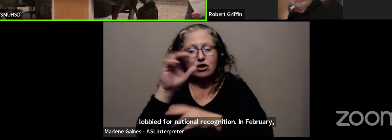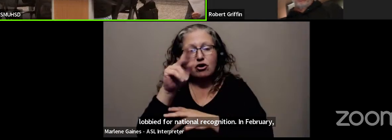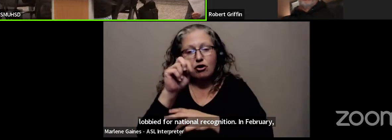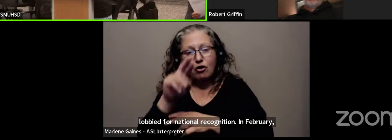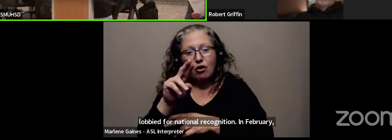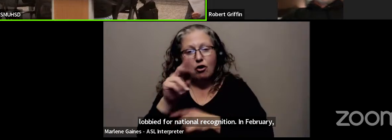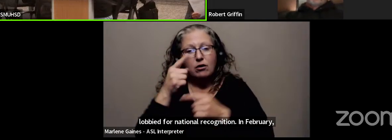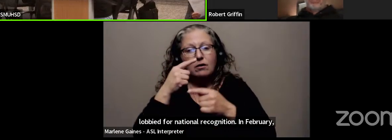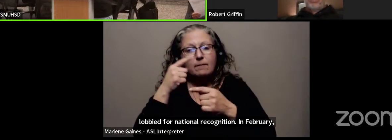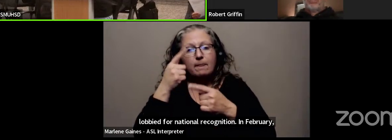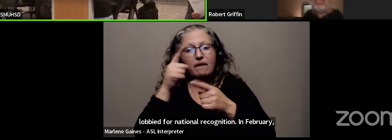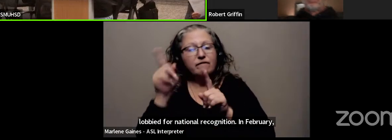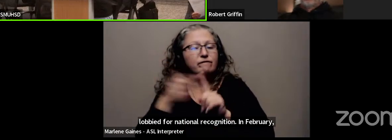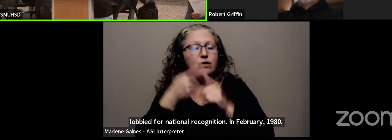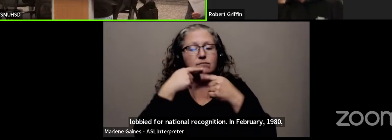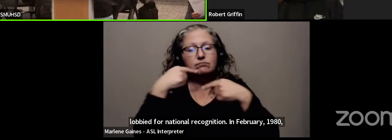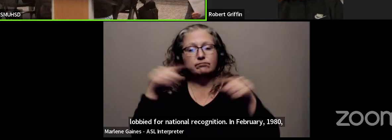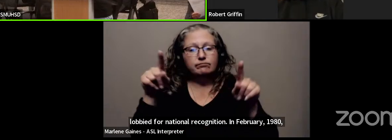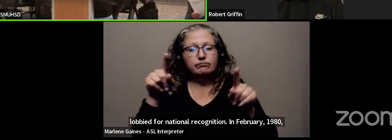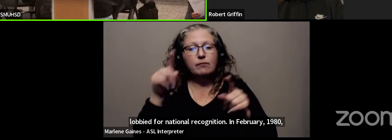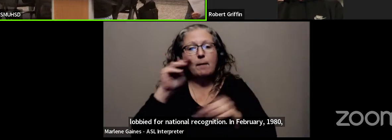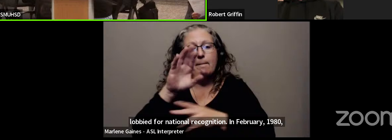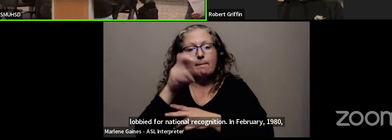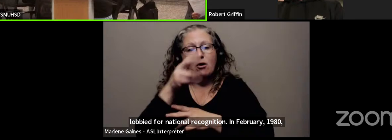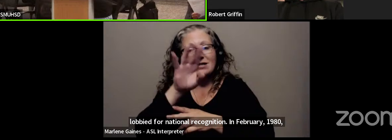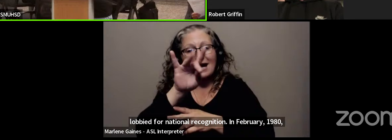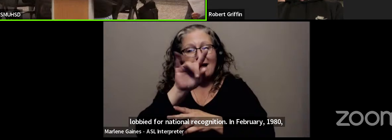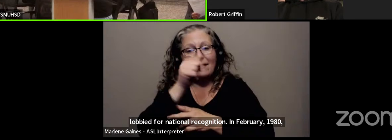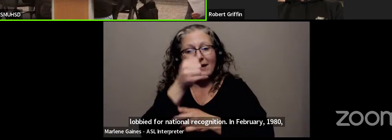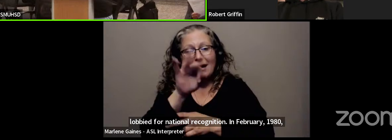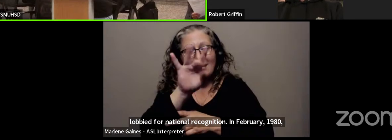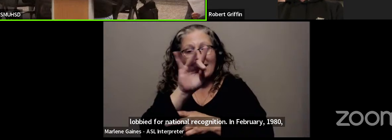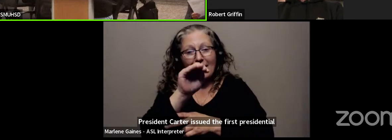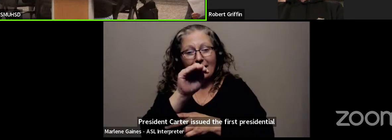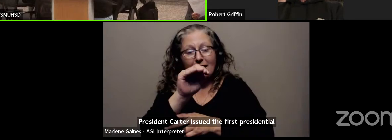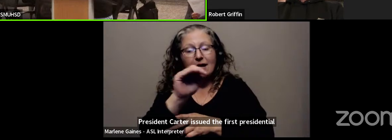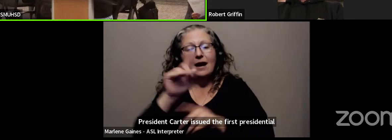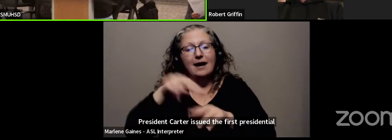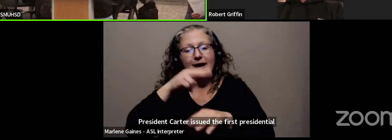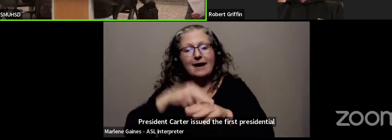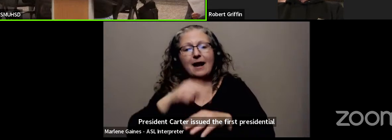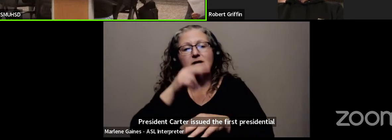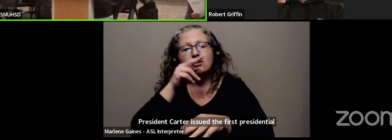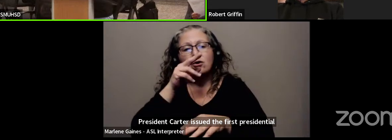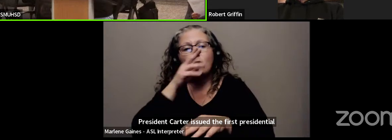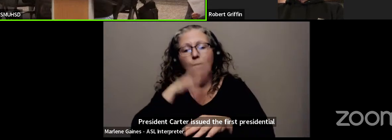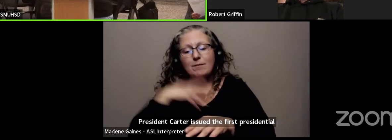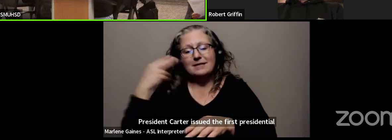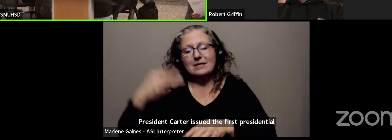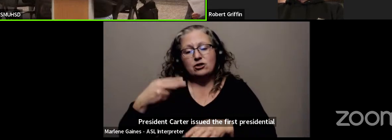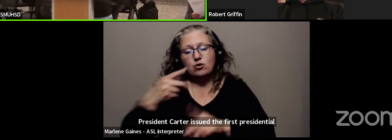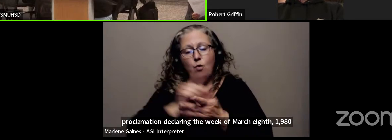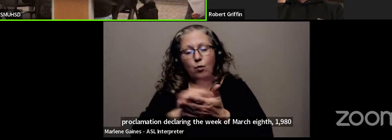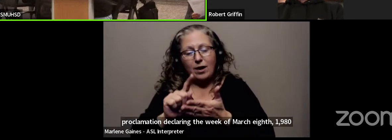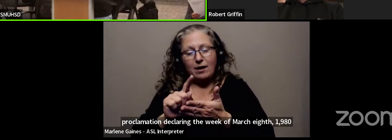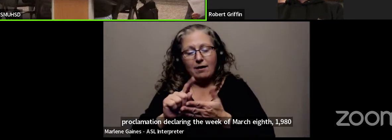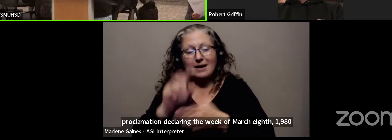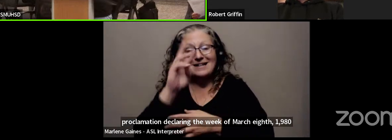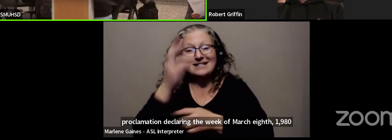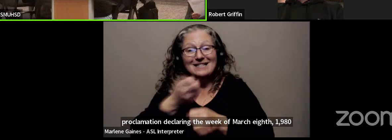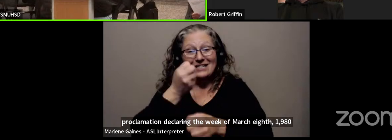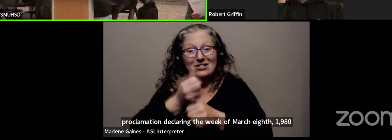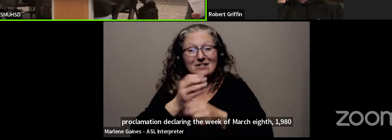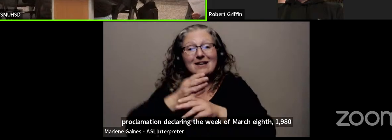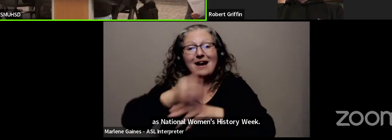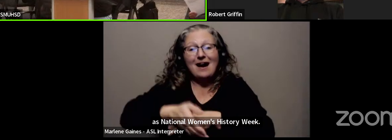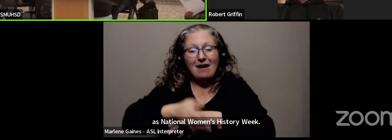the first presidential proclamation declaring the week of March 8th, 1980 as National Women's History Week. Whereas 6 years after